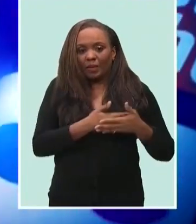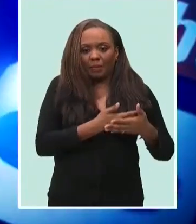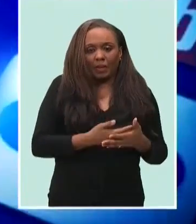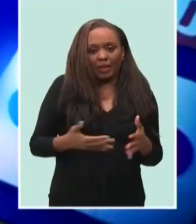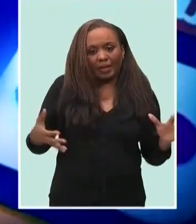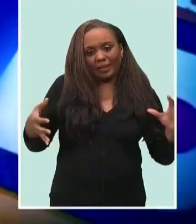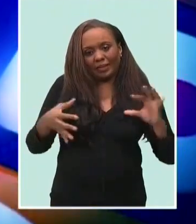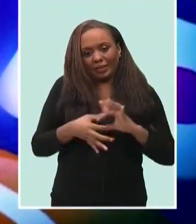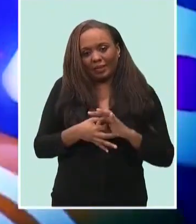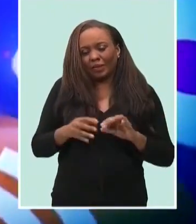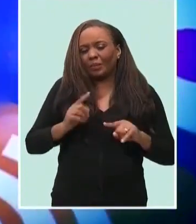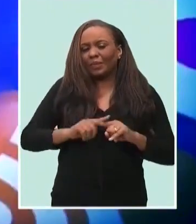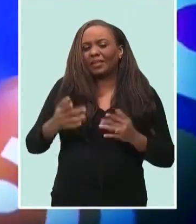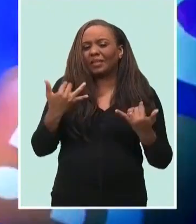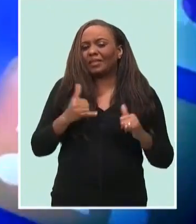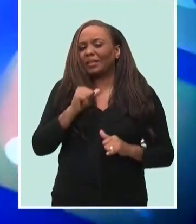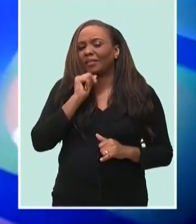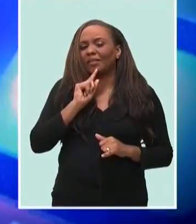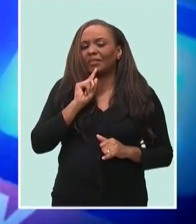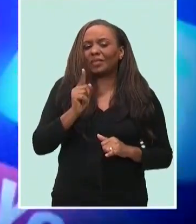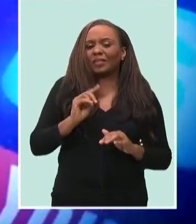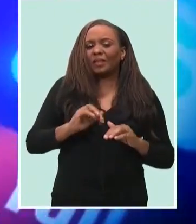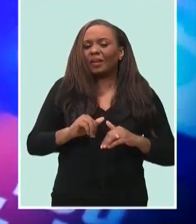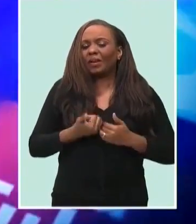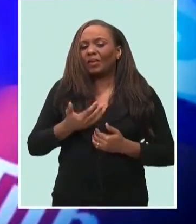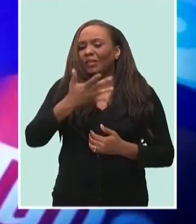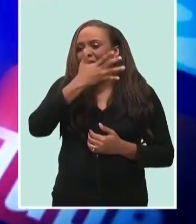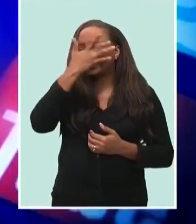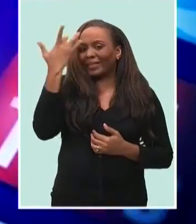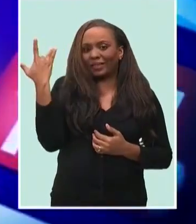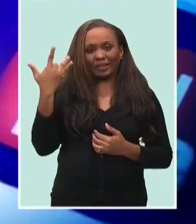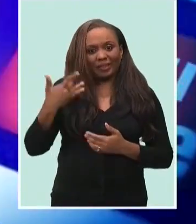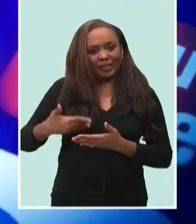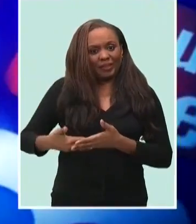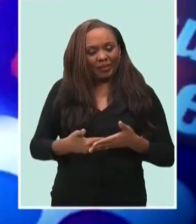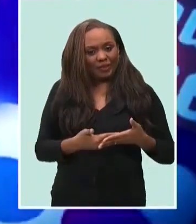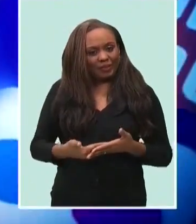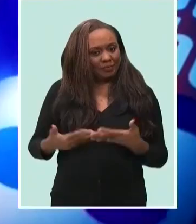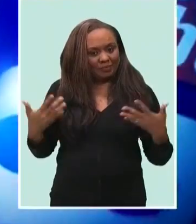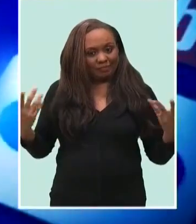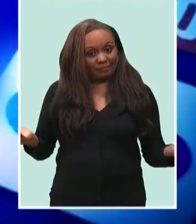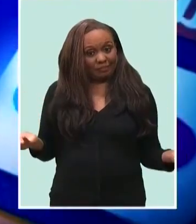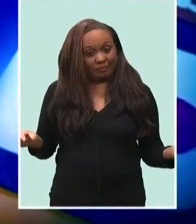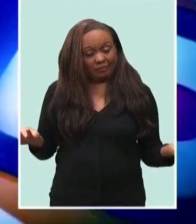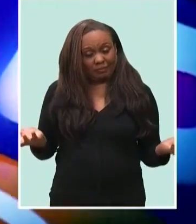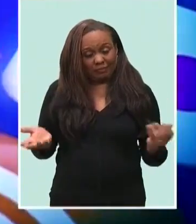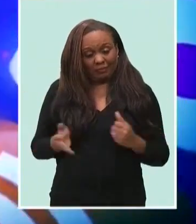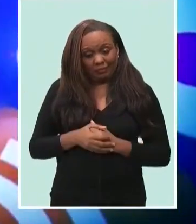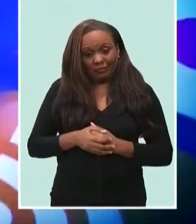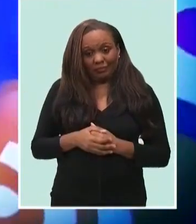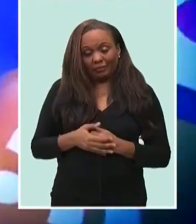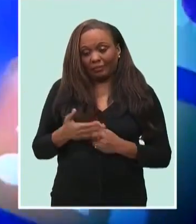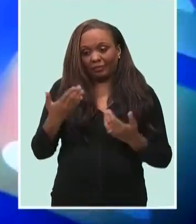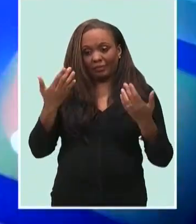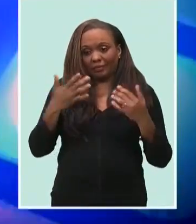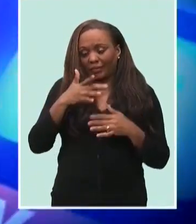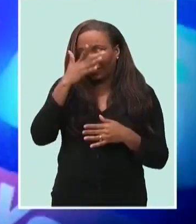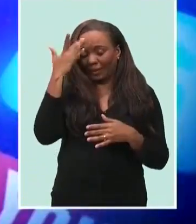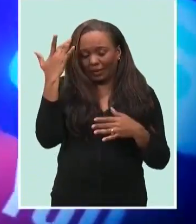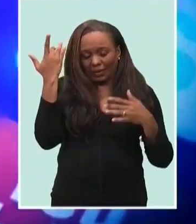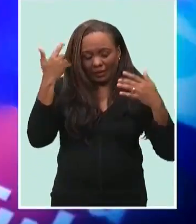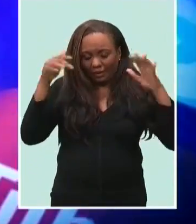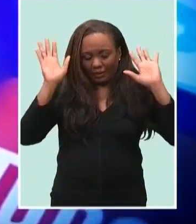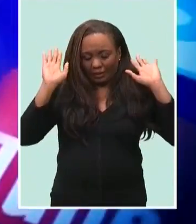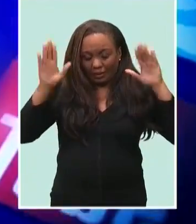baby reunited, but it is still unclear how she managed to forget her child in the first place. I don't know.